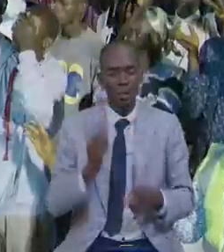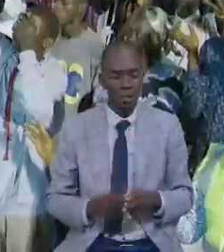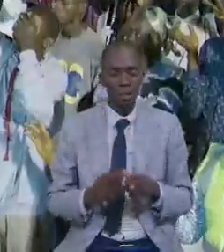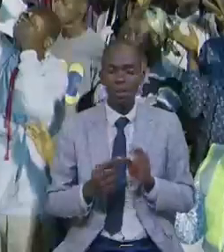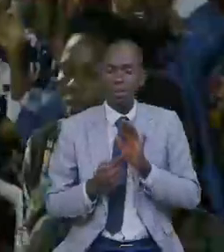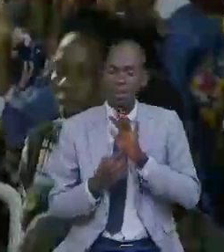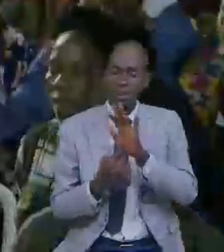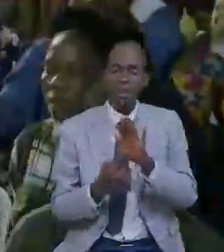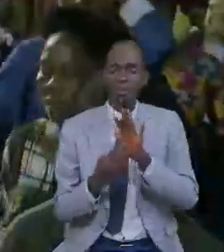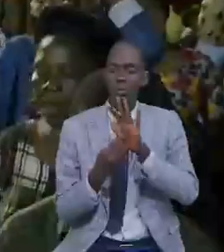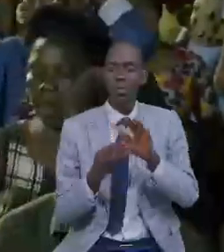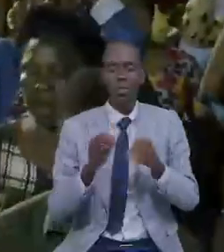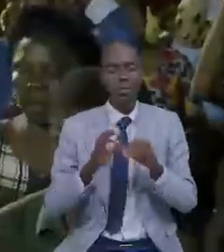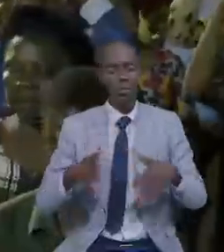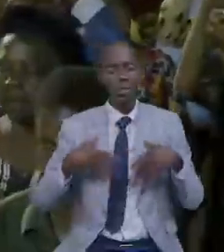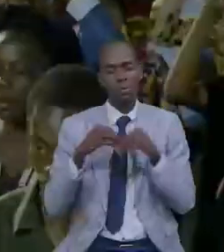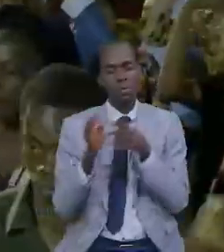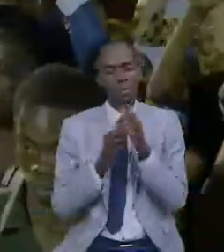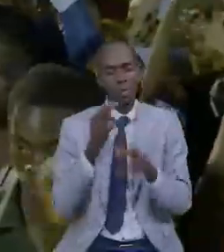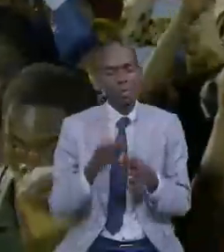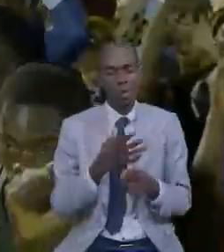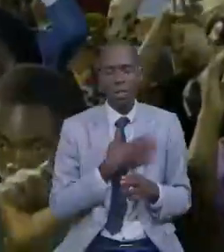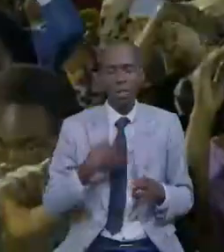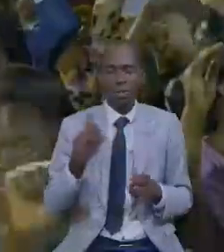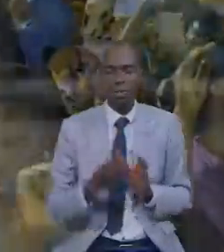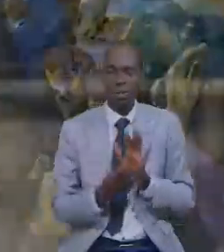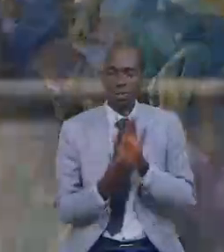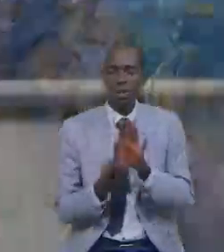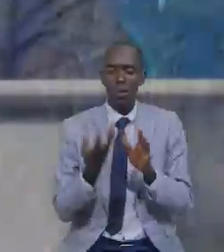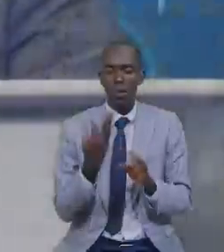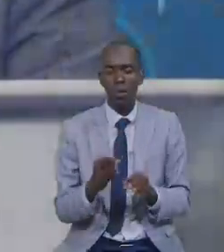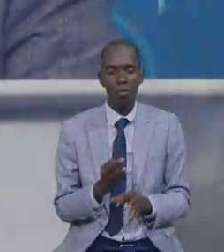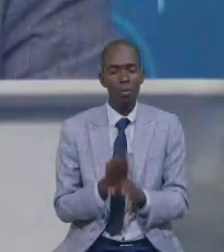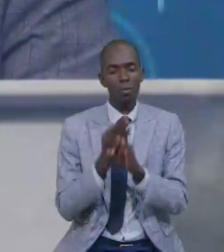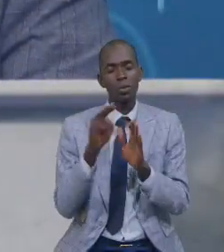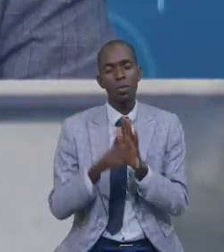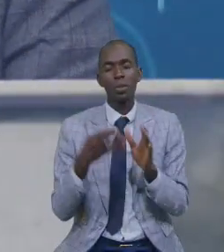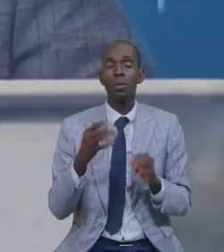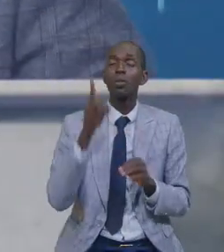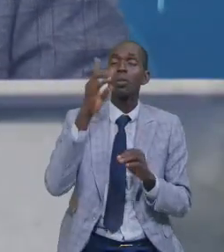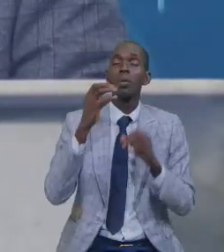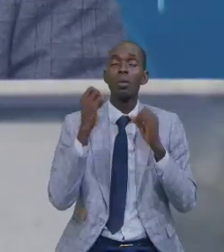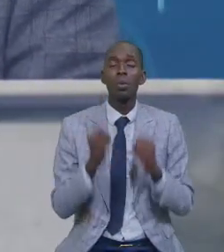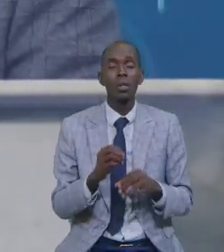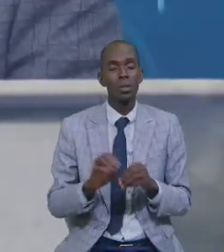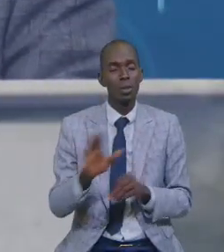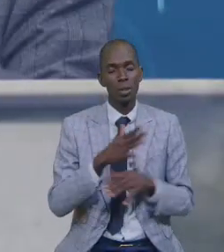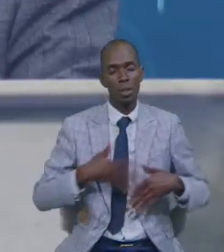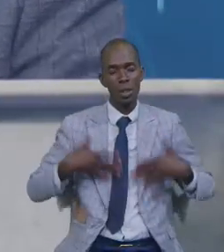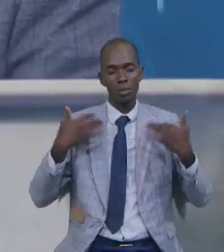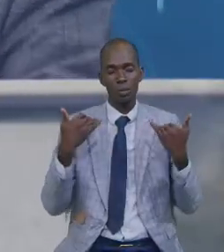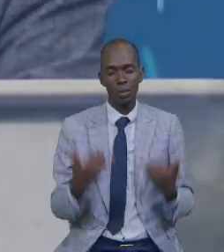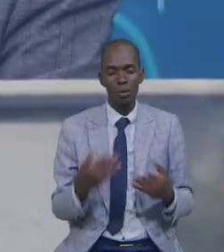Manifestation in your life. And the demonstration of faithfulness of power in your life right now. In